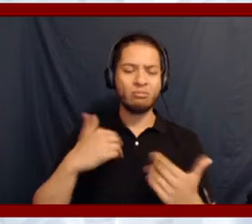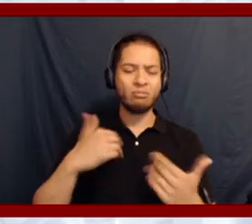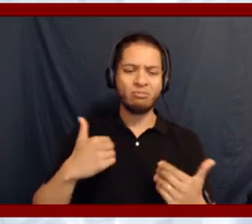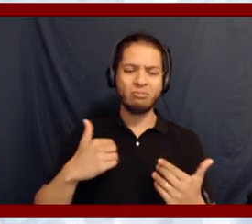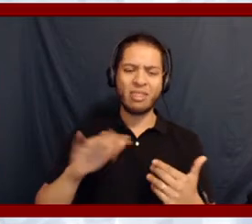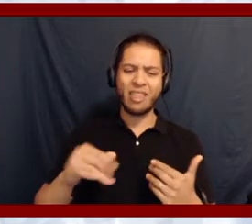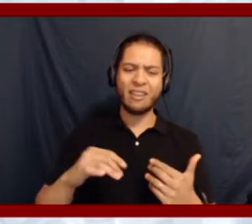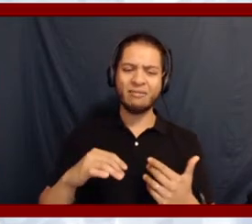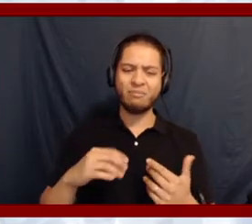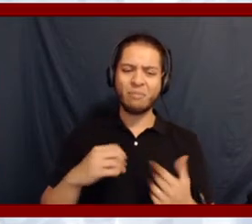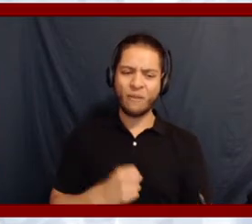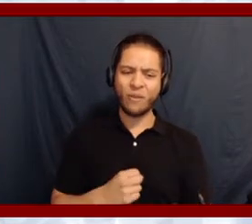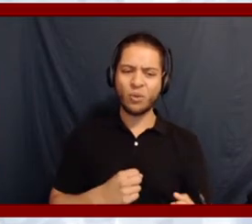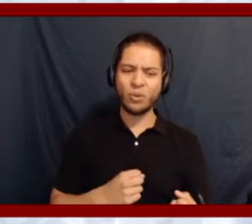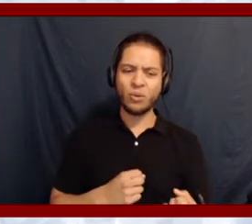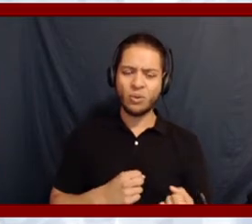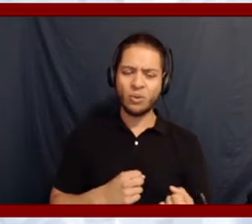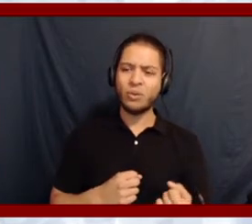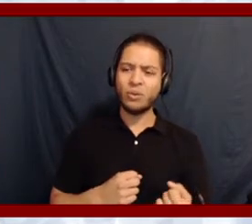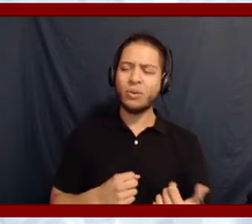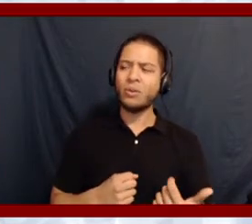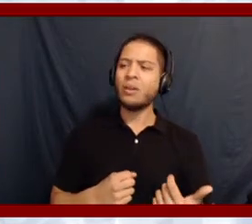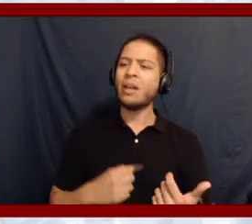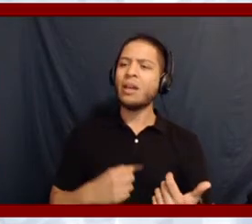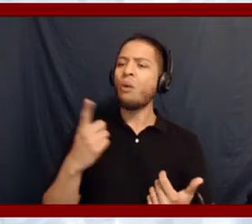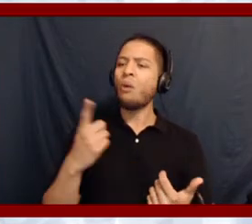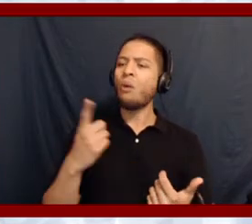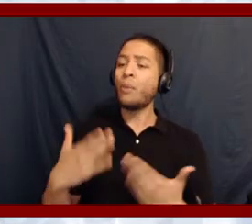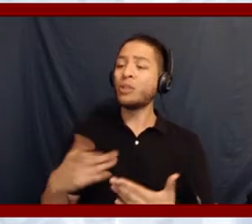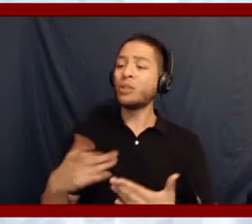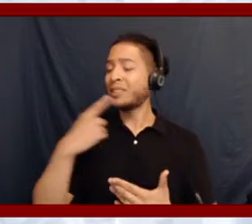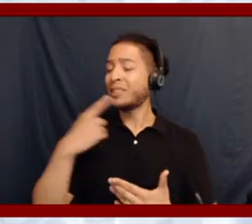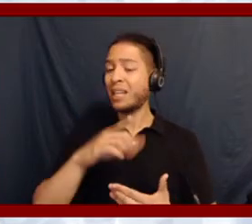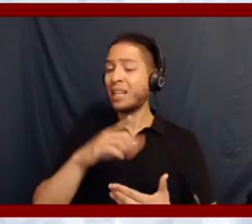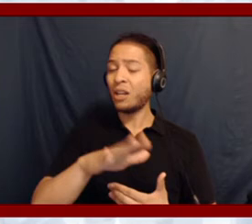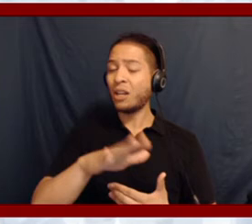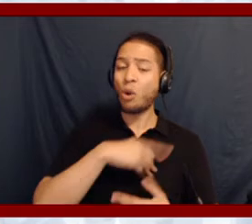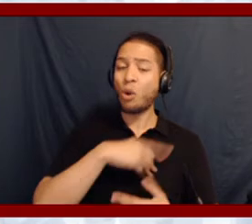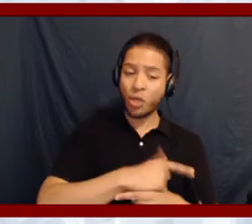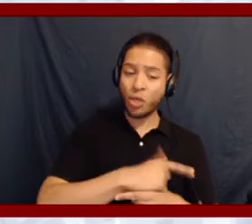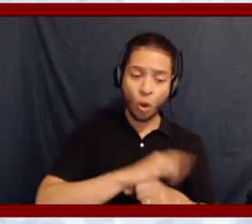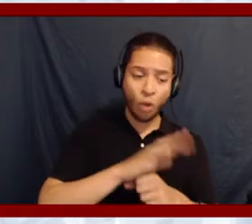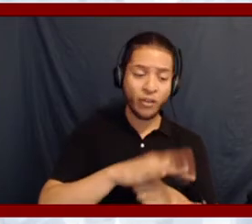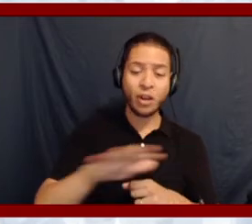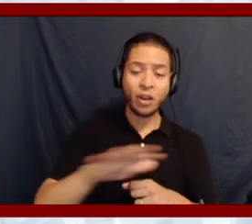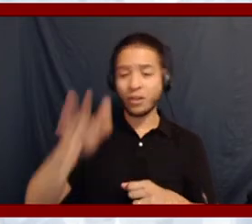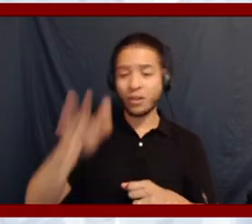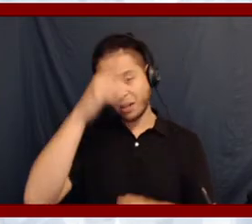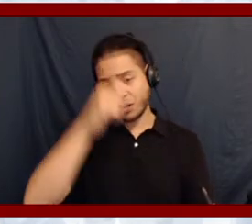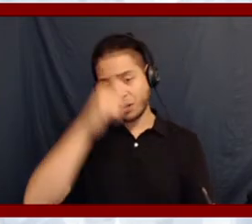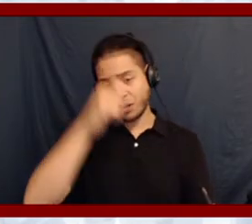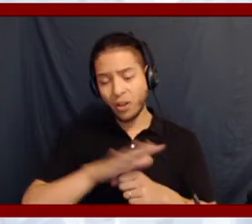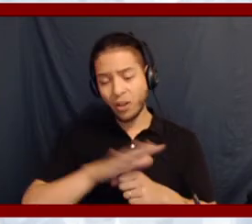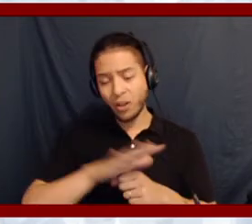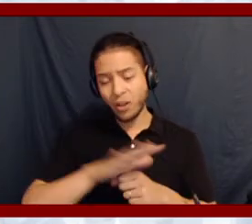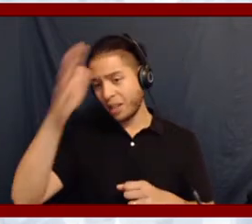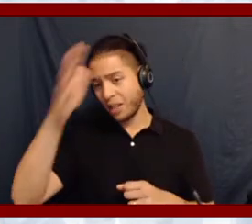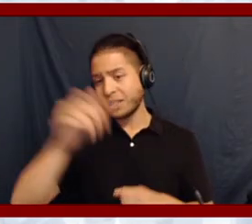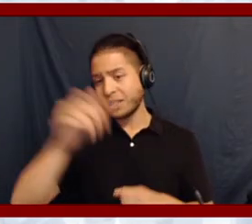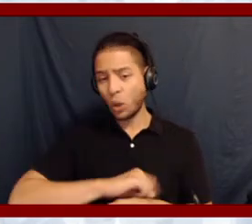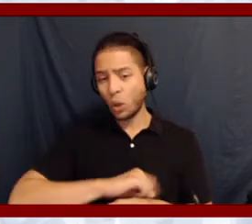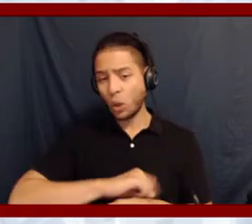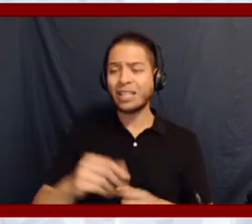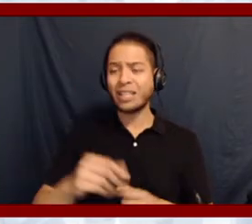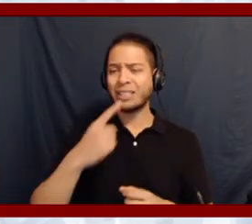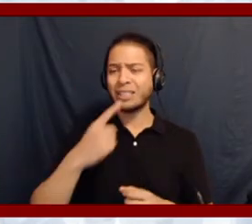student who said, you know, her brother had COVID, her dad had COVID, and her grandfather had COVID all at the same time. And she said, my family is